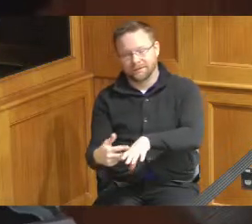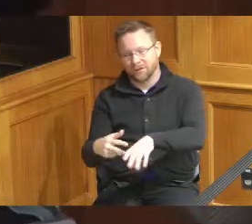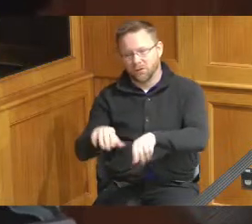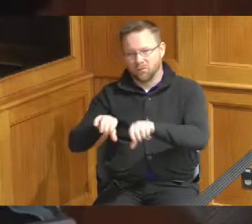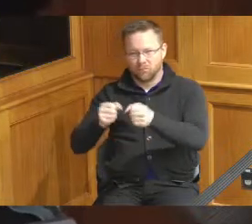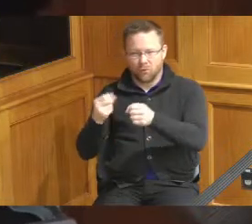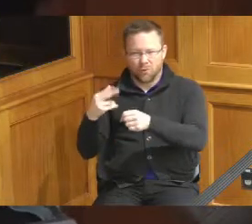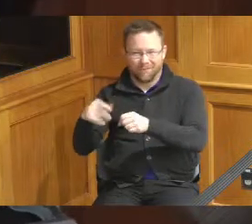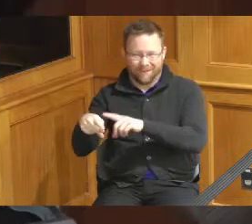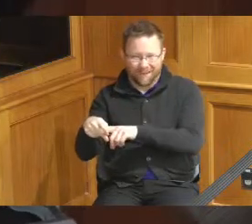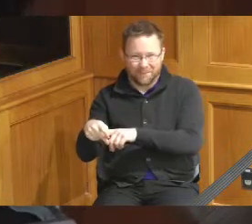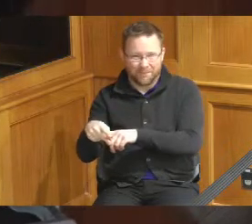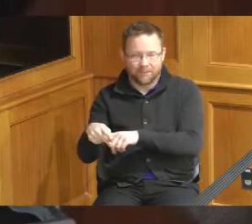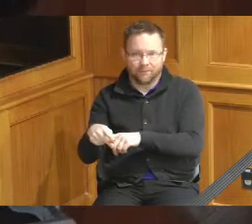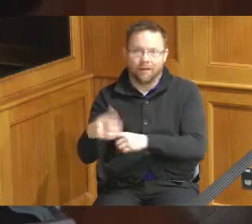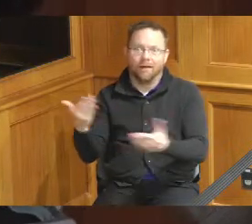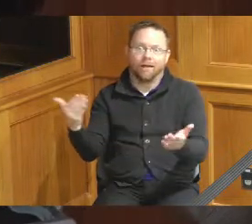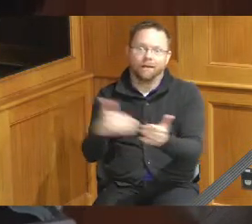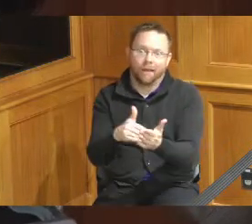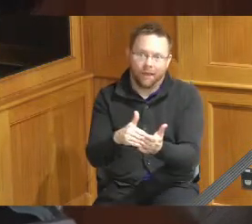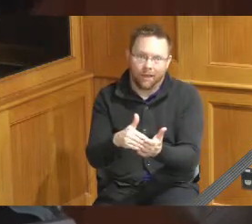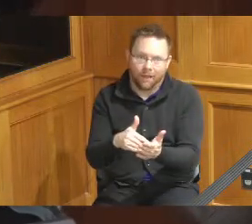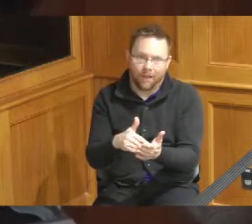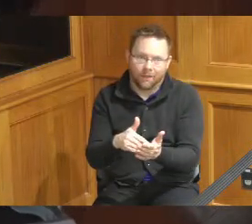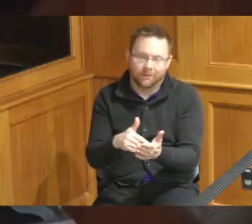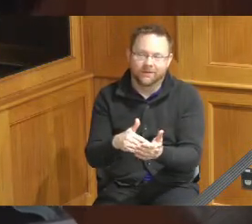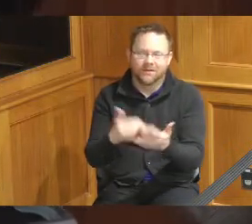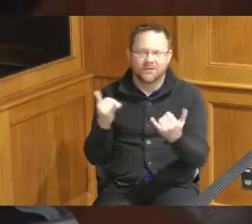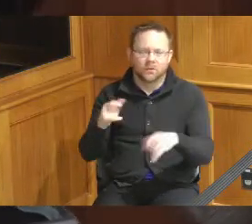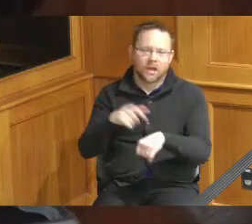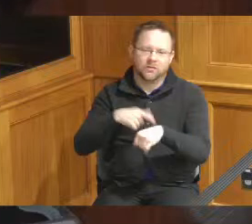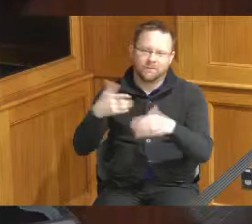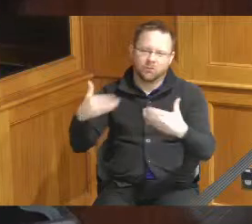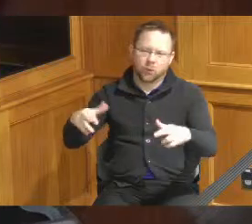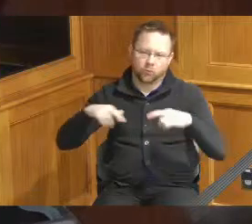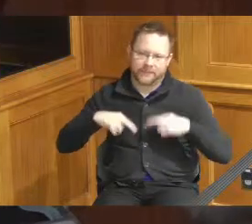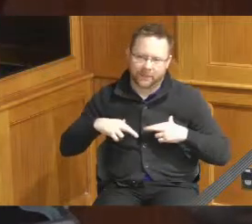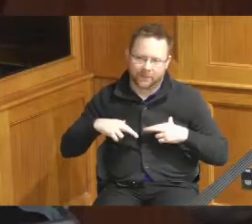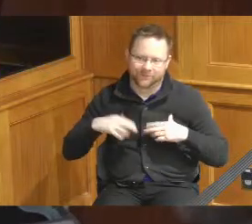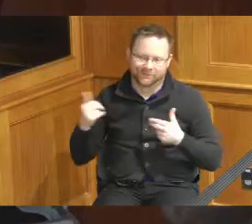his hip another time. So it's time for him to retire.